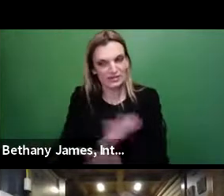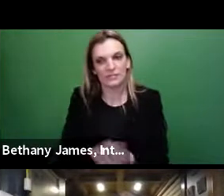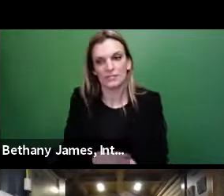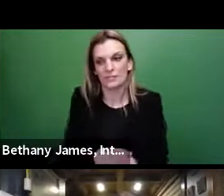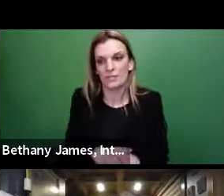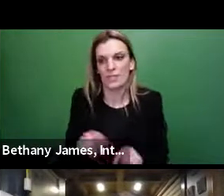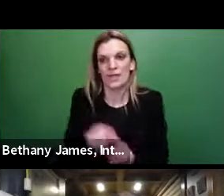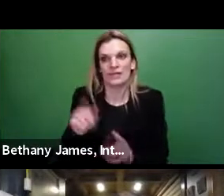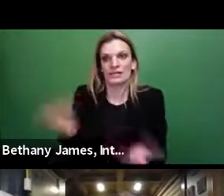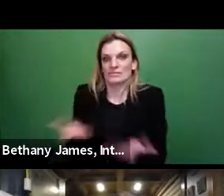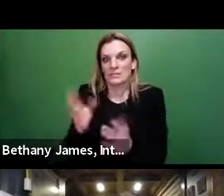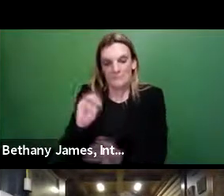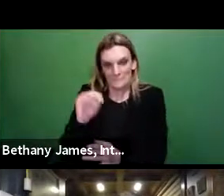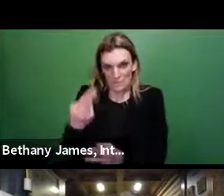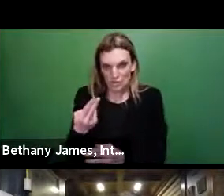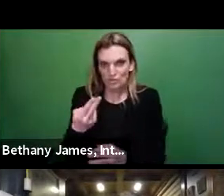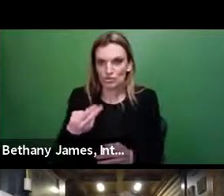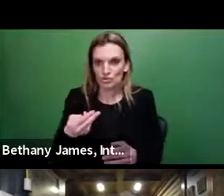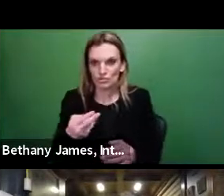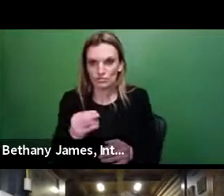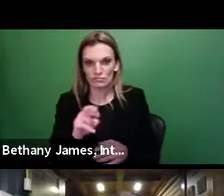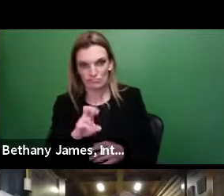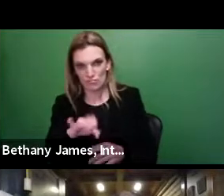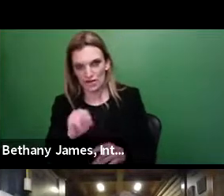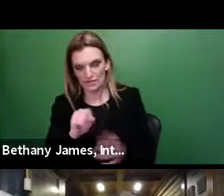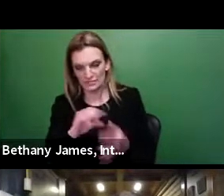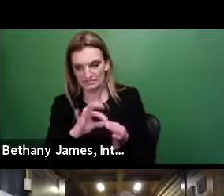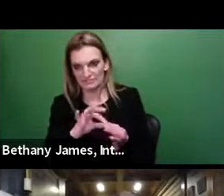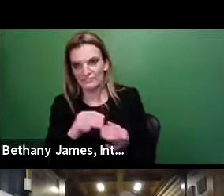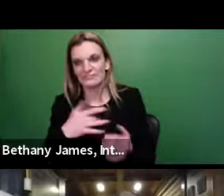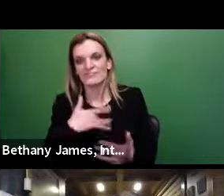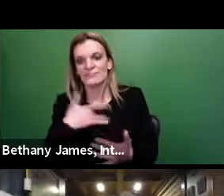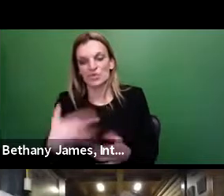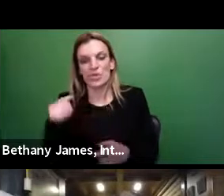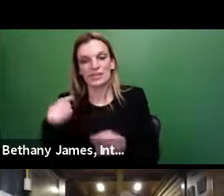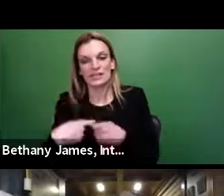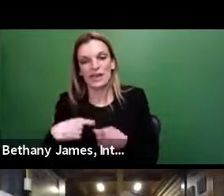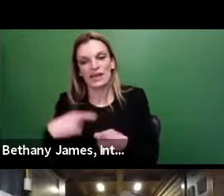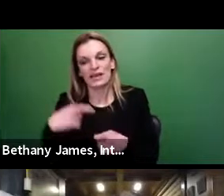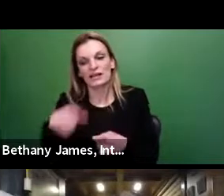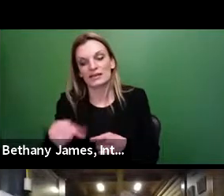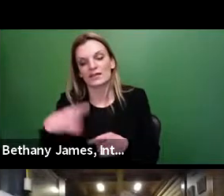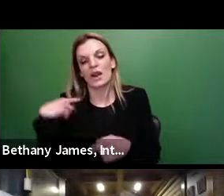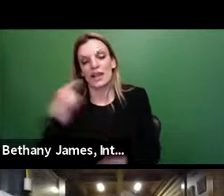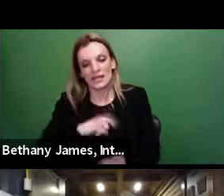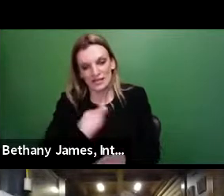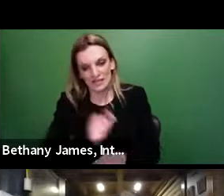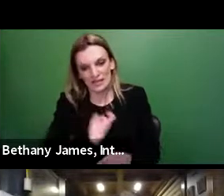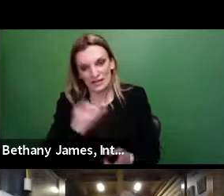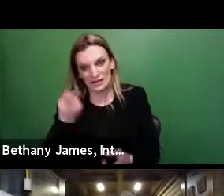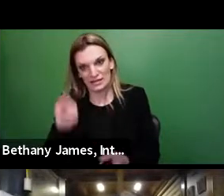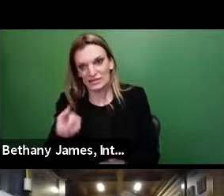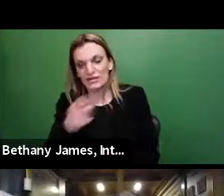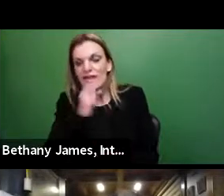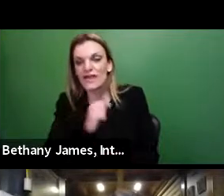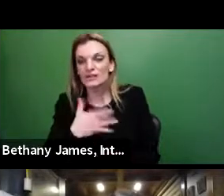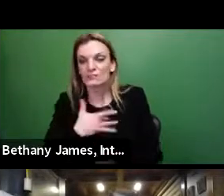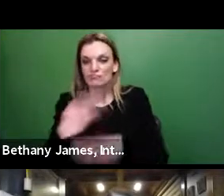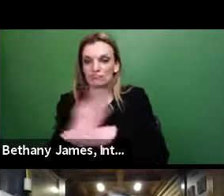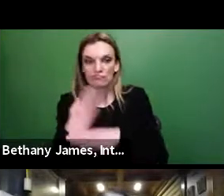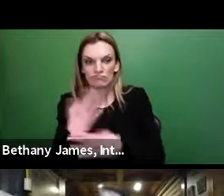especially in Michigan, the majority of the Hispanic population, Hispanic Latino population, is ages, you